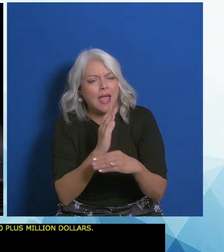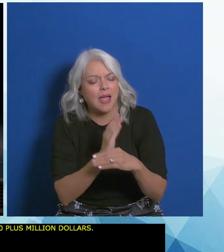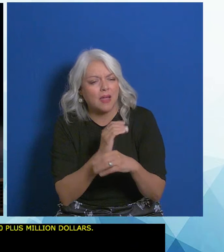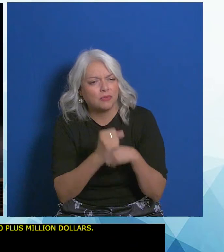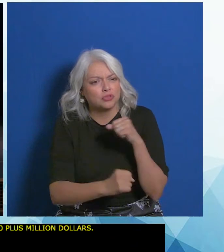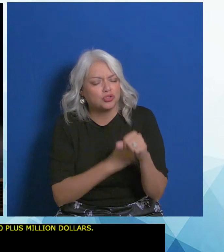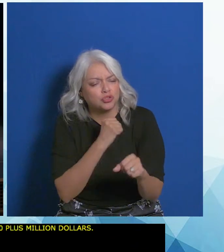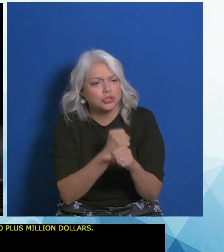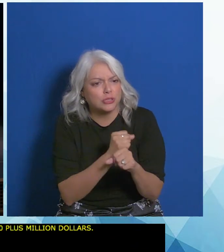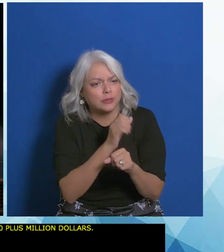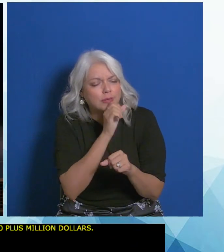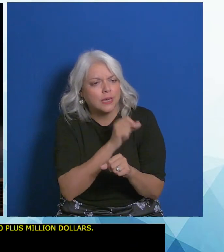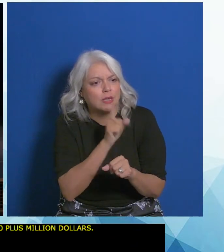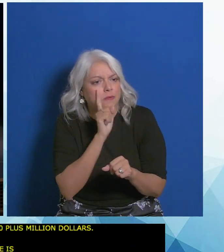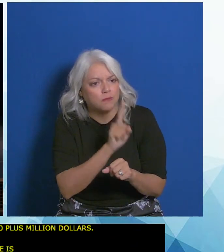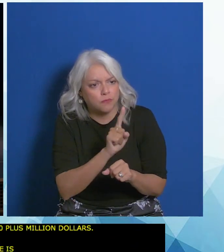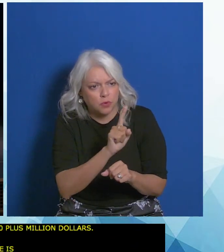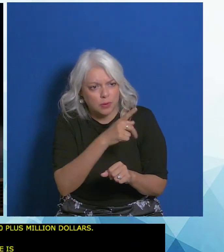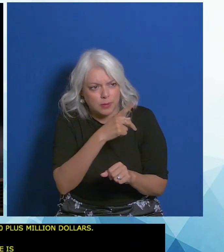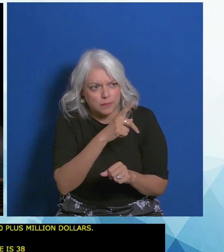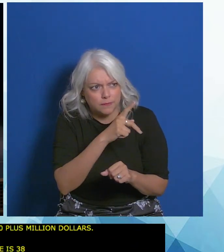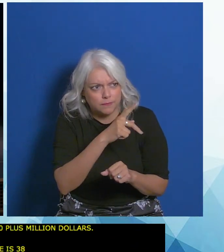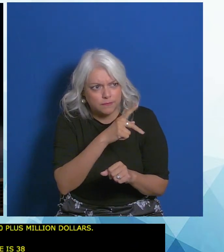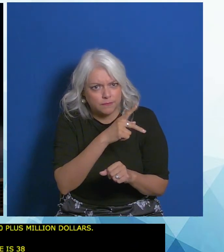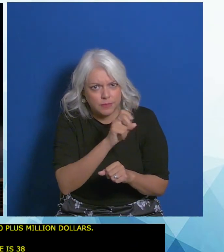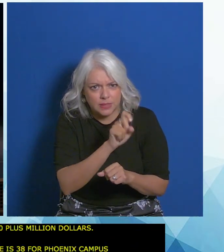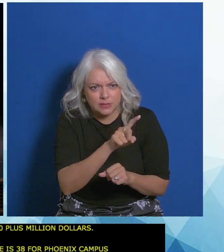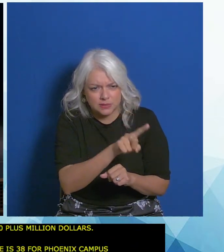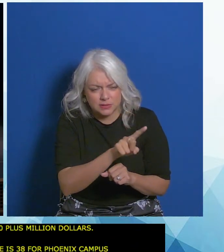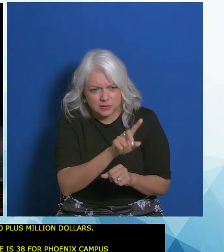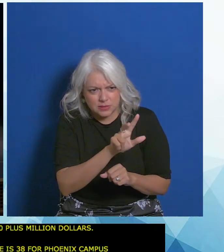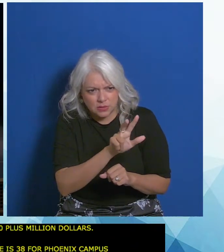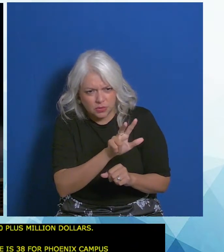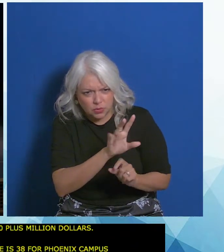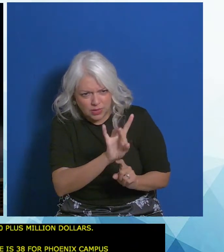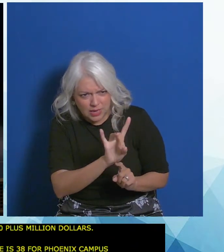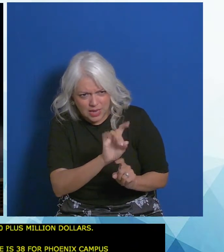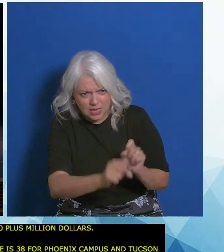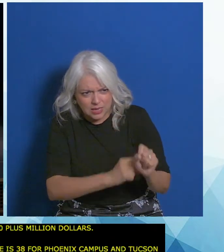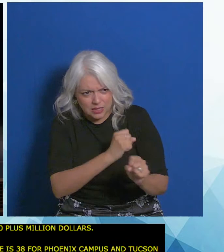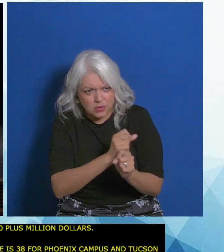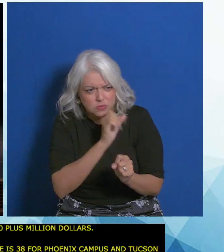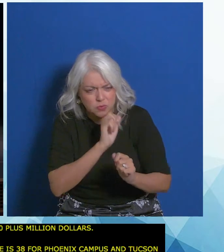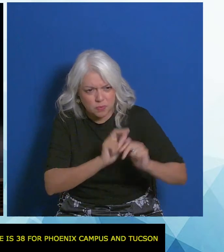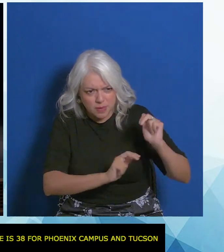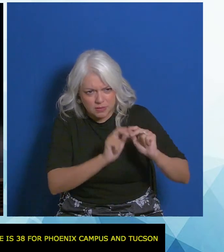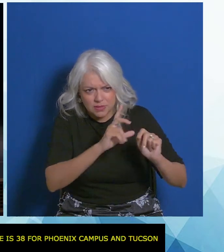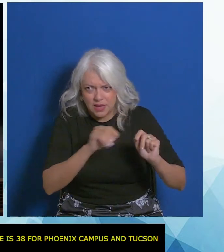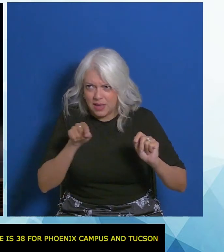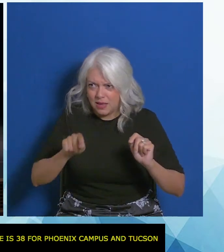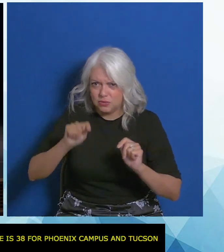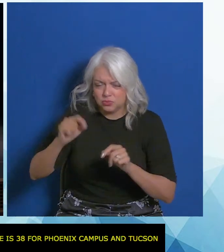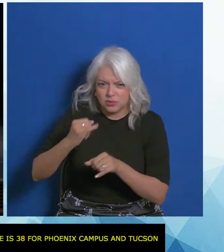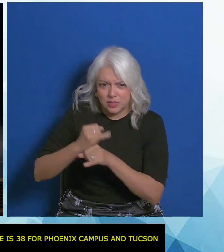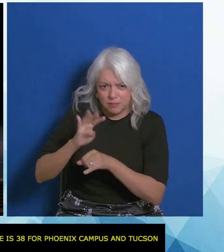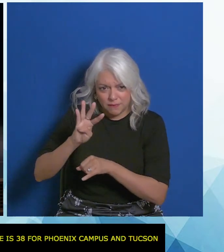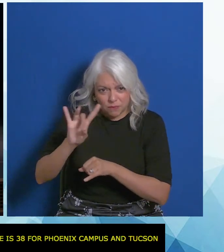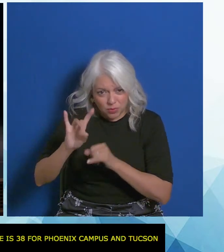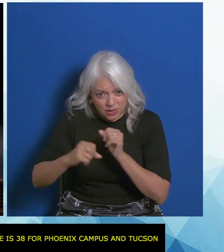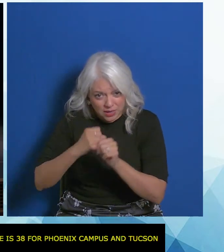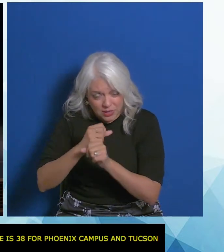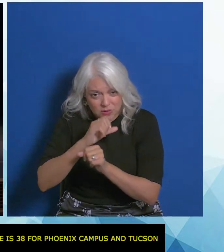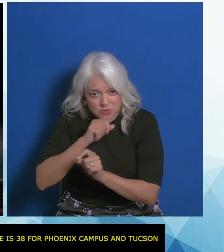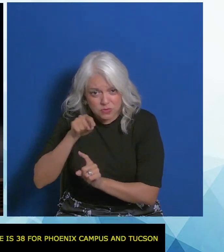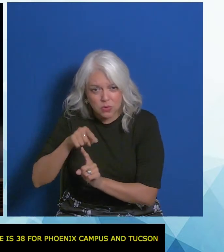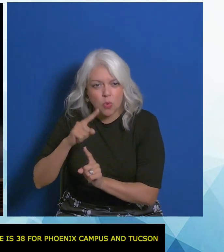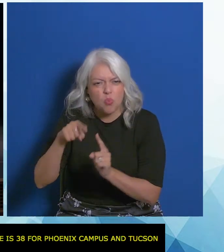Phoenix campus, and then the Tucson campus, the average age is 48 years old. When was the last time that